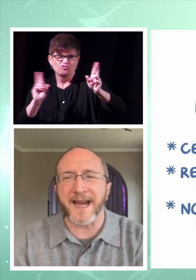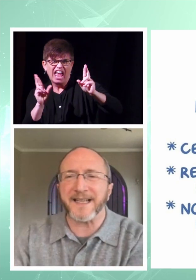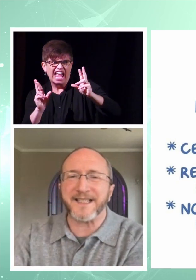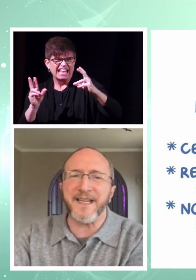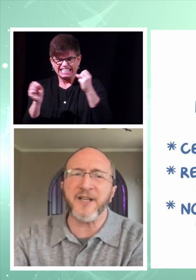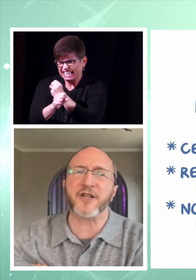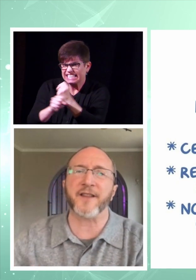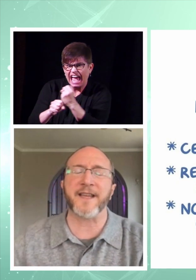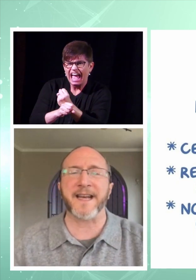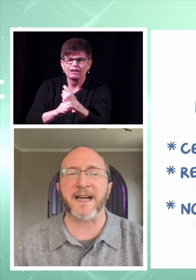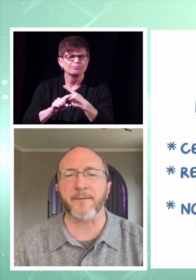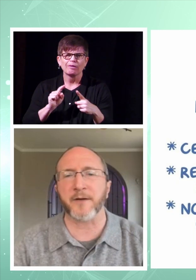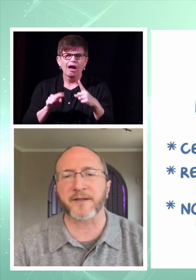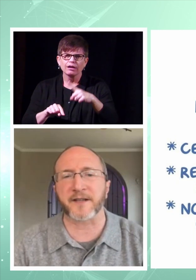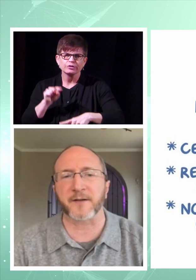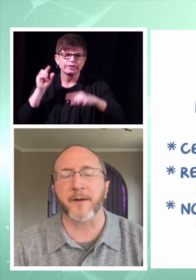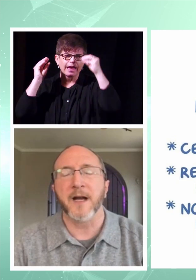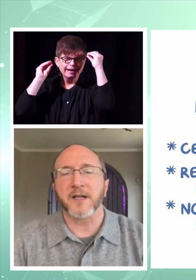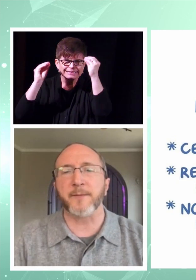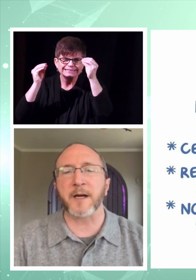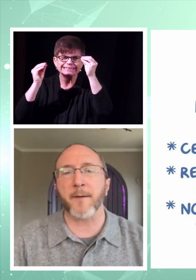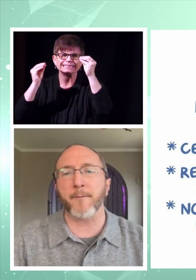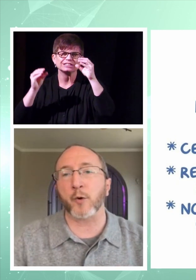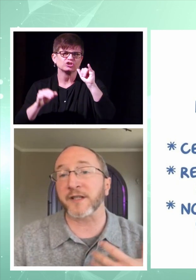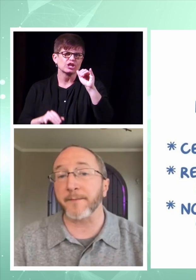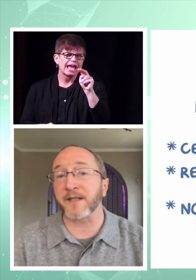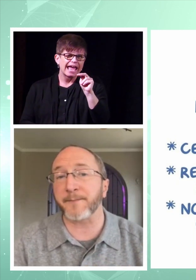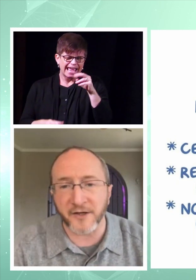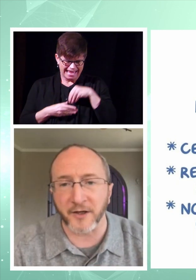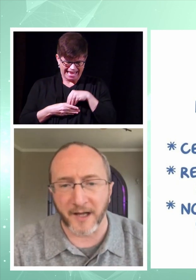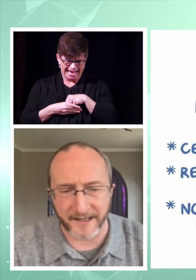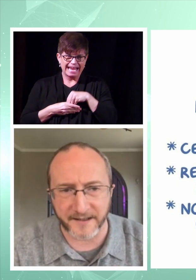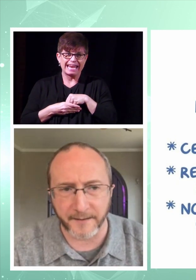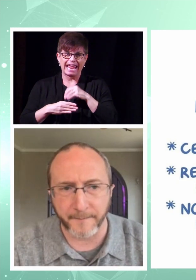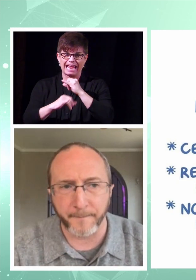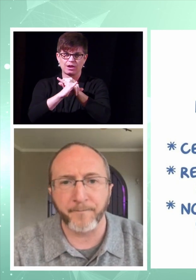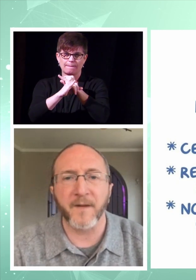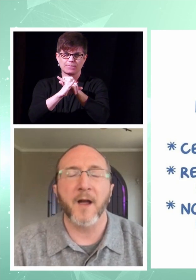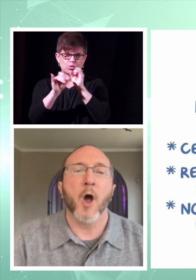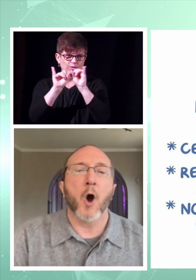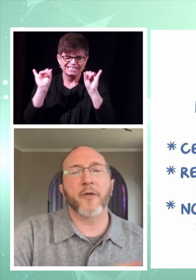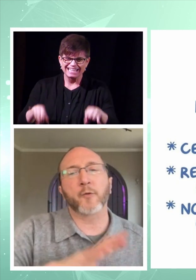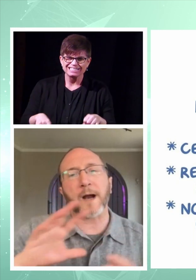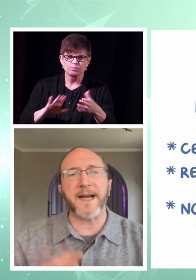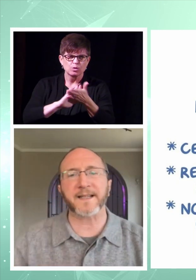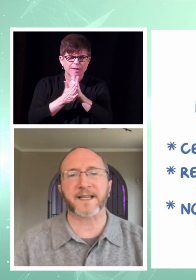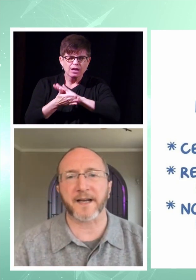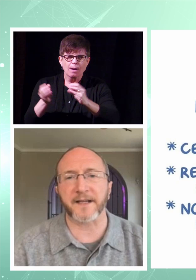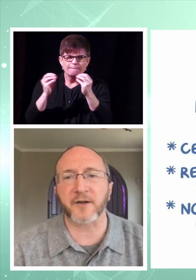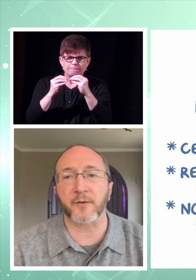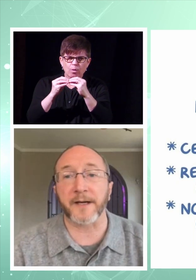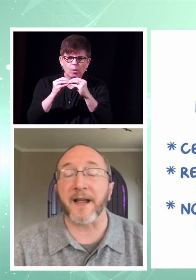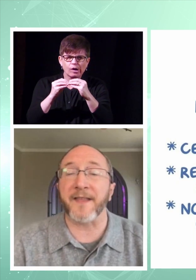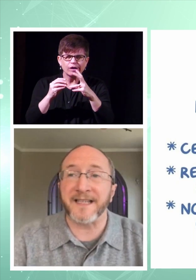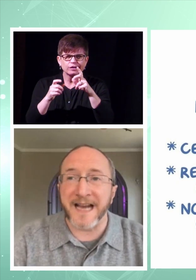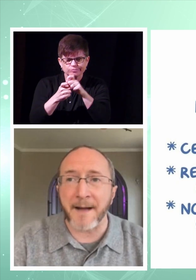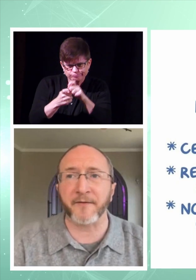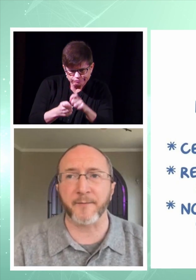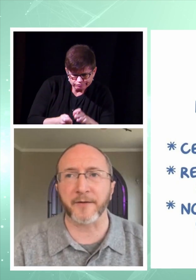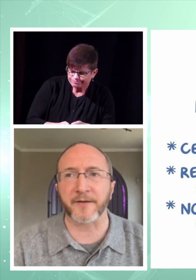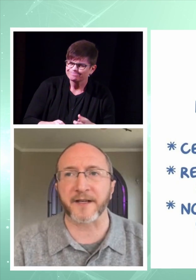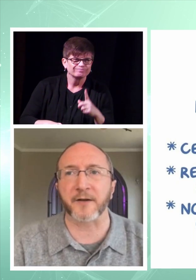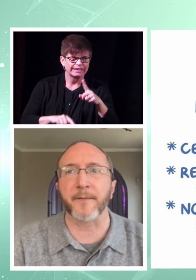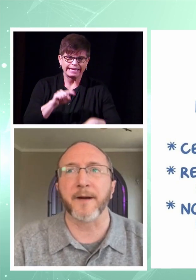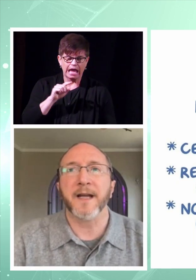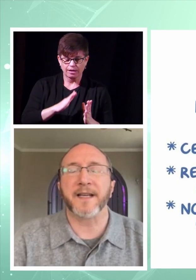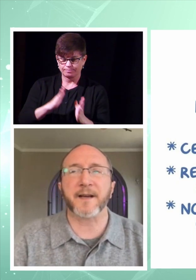really can't teach the innate immune system to become more subspecialized. On the right-hand side of the screen, the adaptive